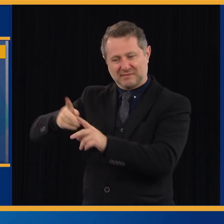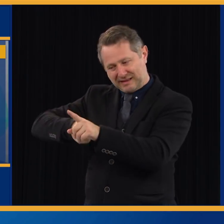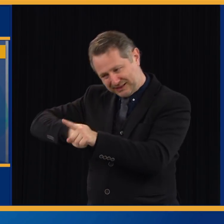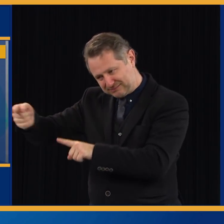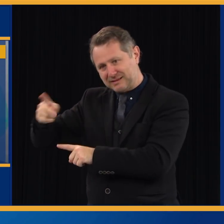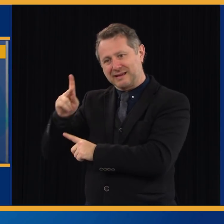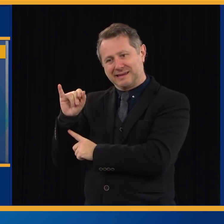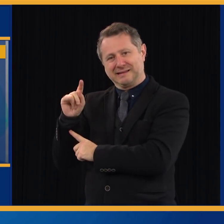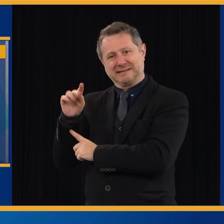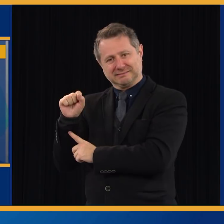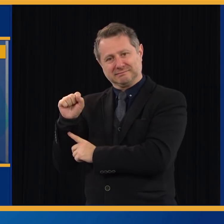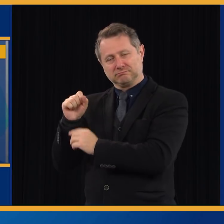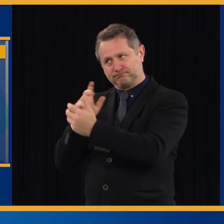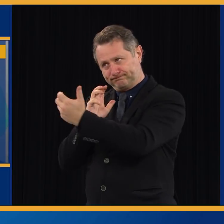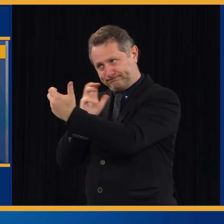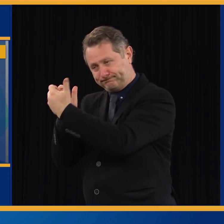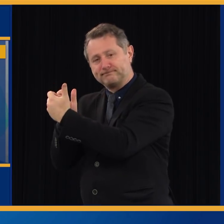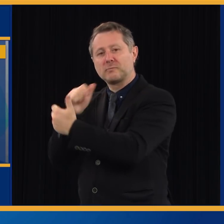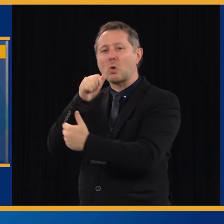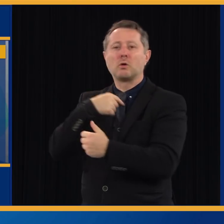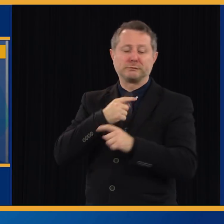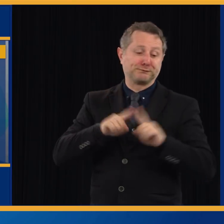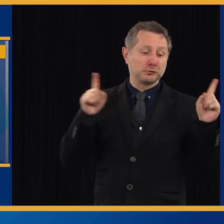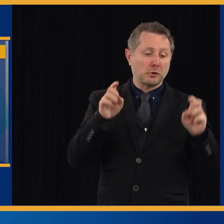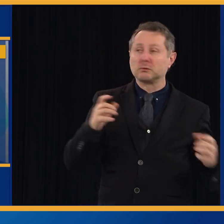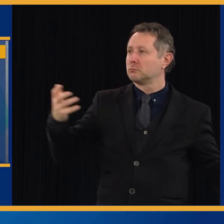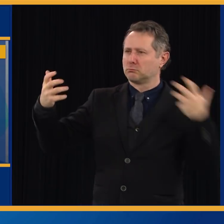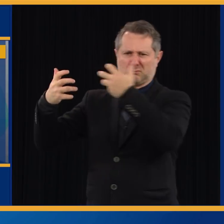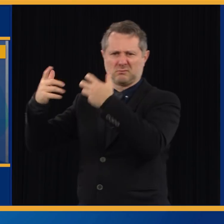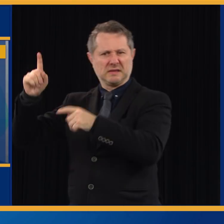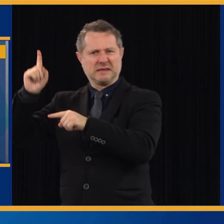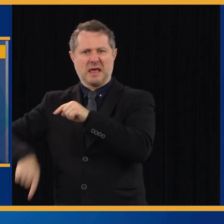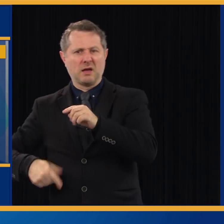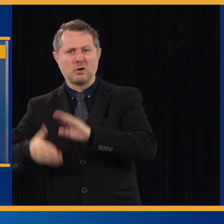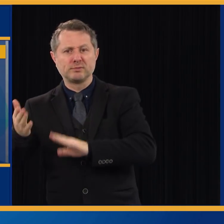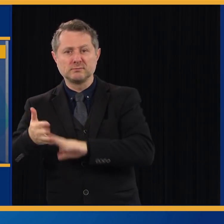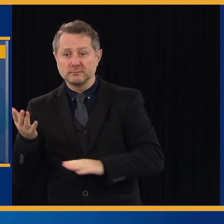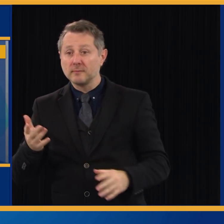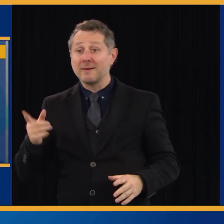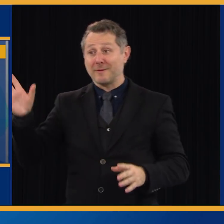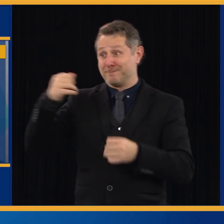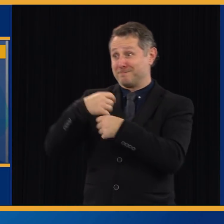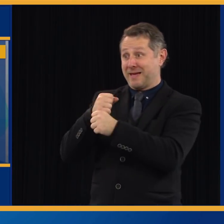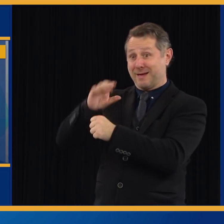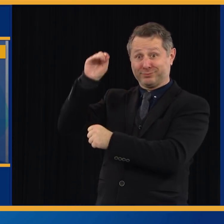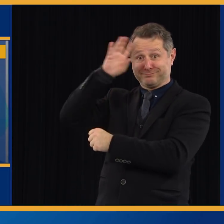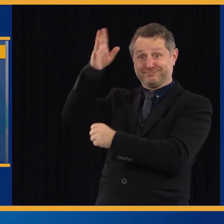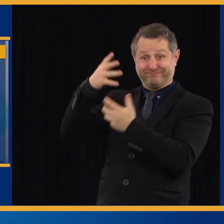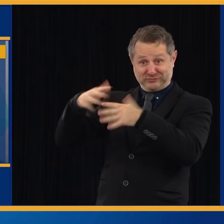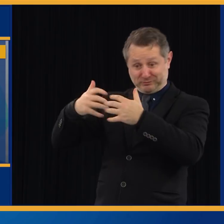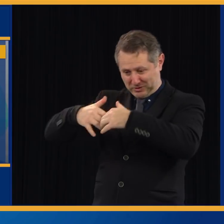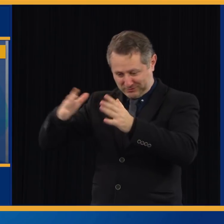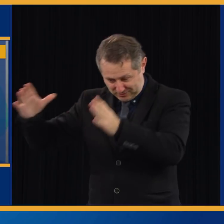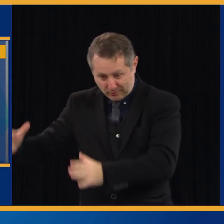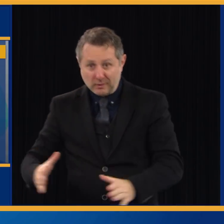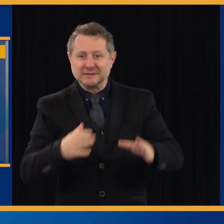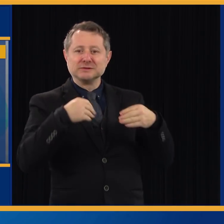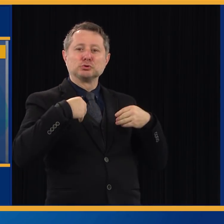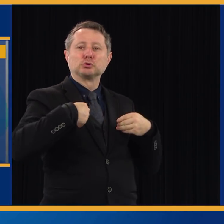sector companies. And they make a machine, they sell that machine